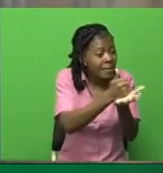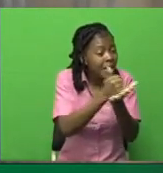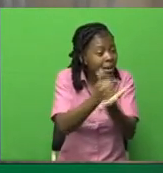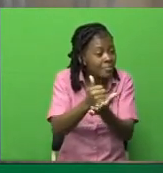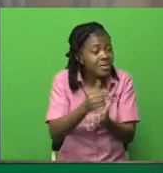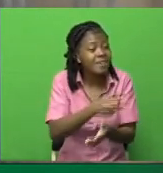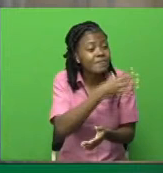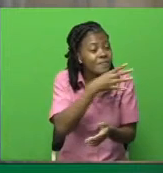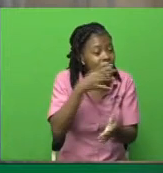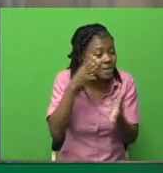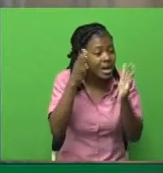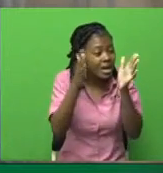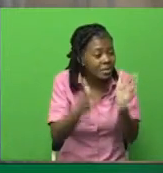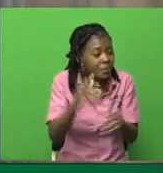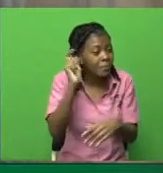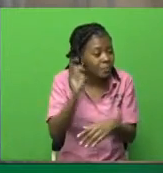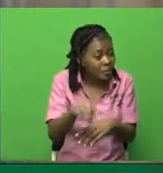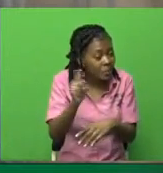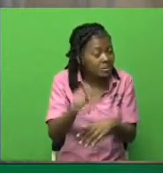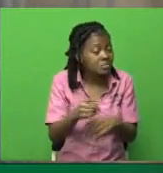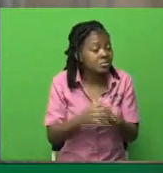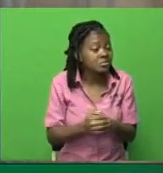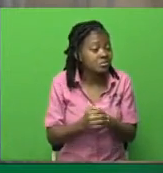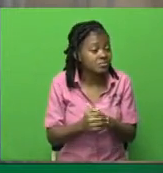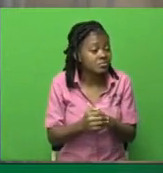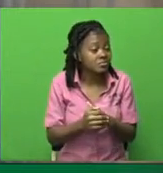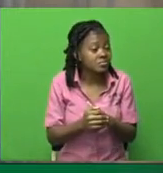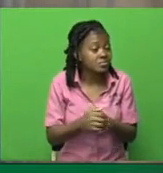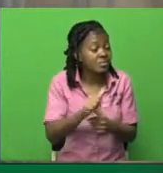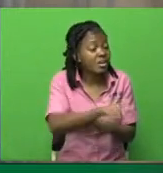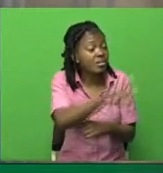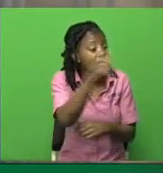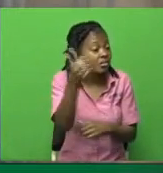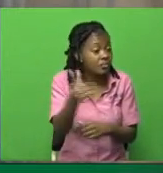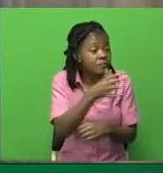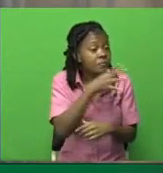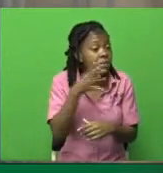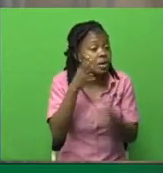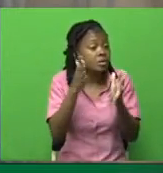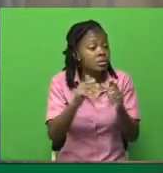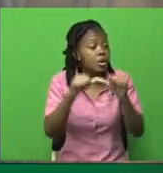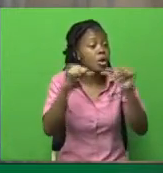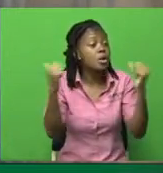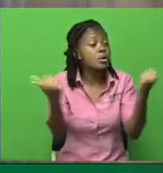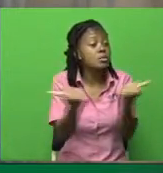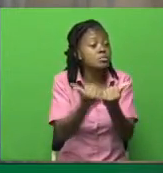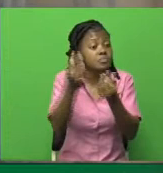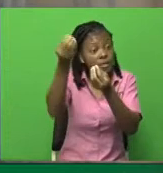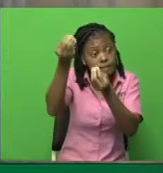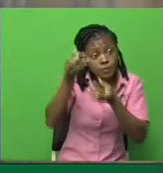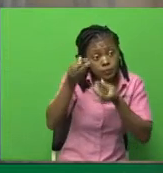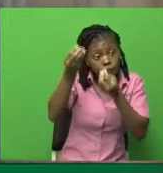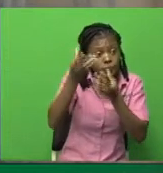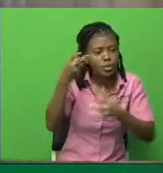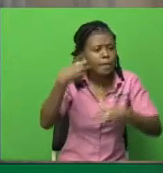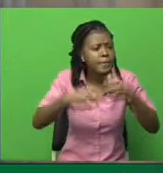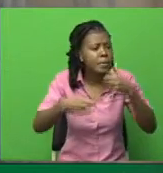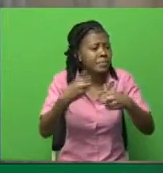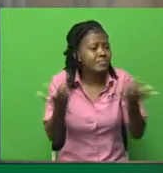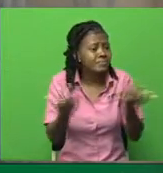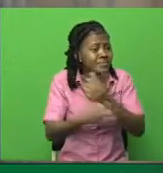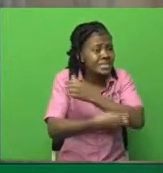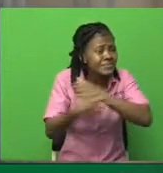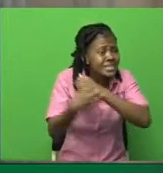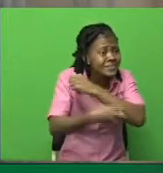of the tuningham junction Farmers Association told us over the issues of flooding pretty alasni poor